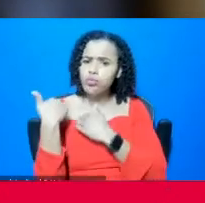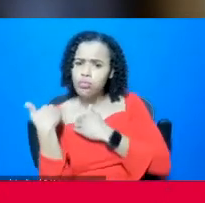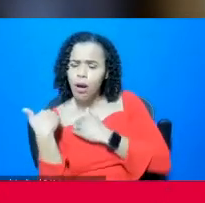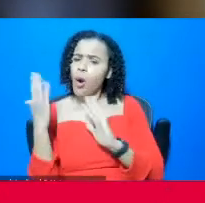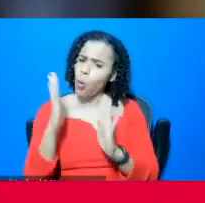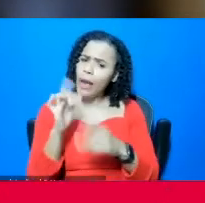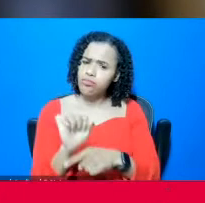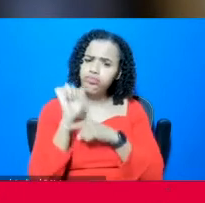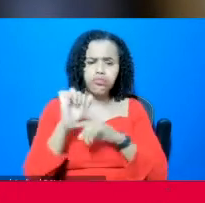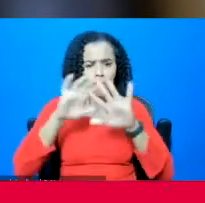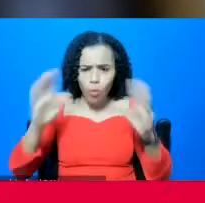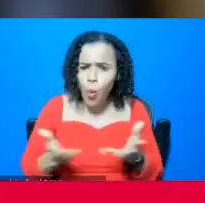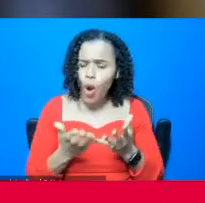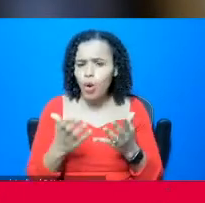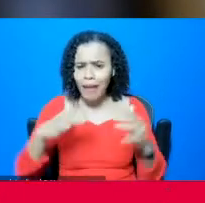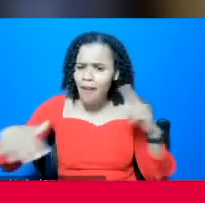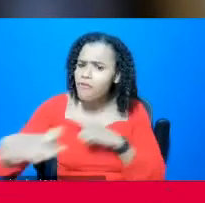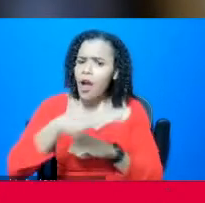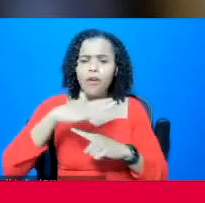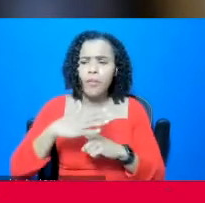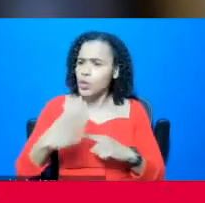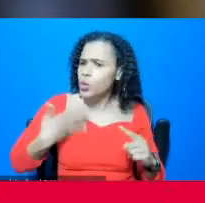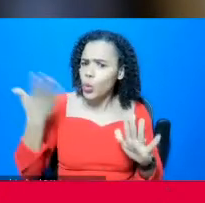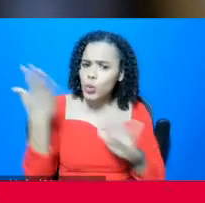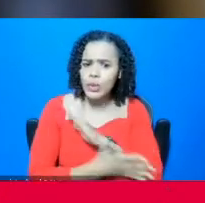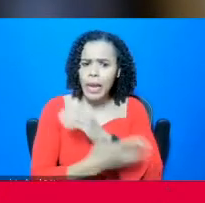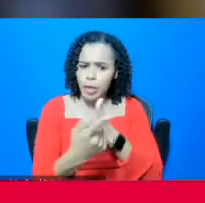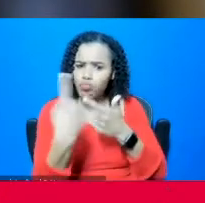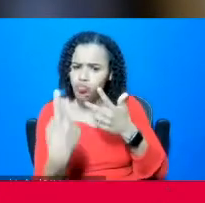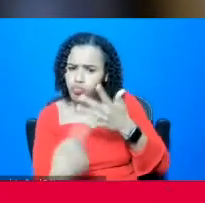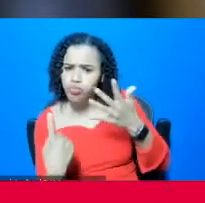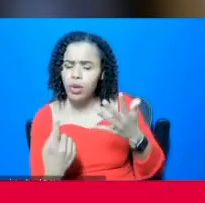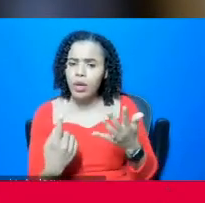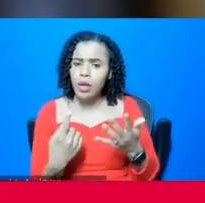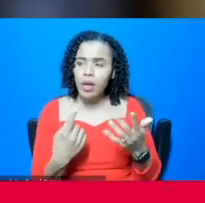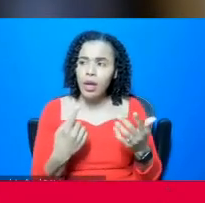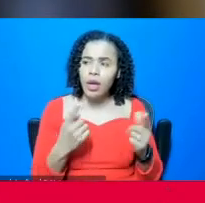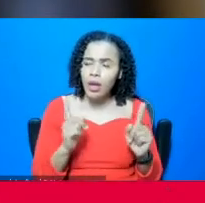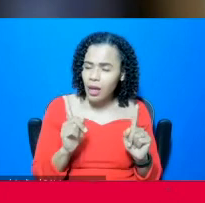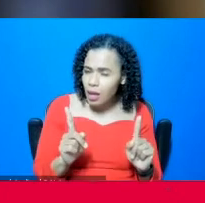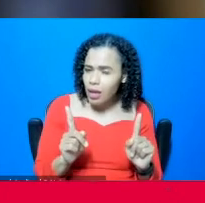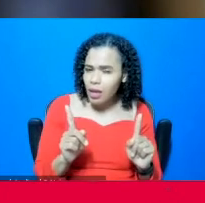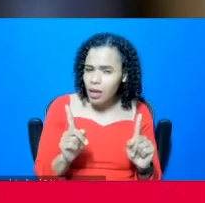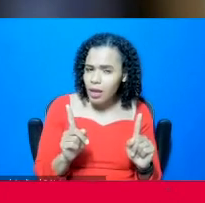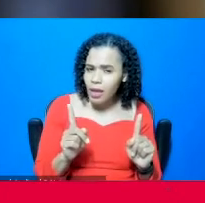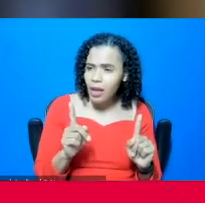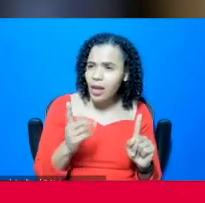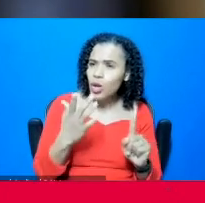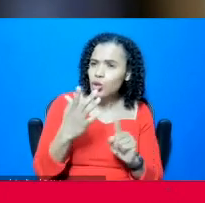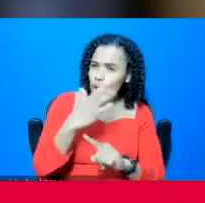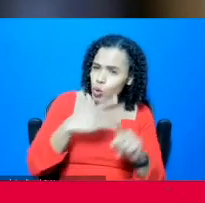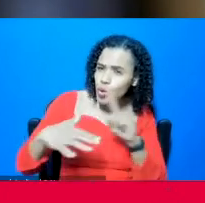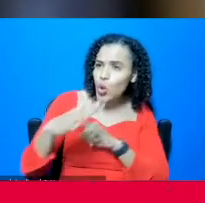social responsibility to not have a damaging impact on society and our world. We must really have social care and